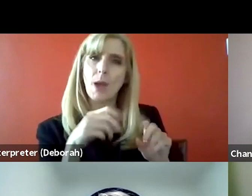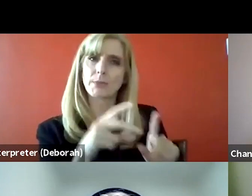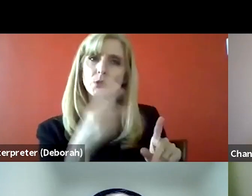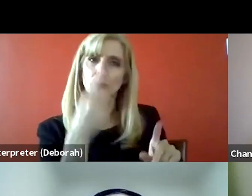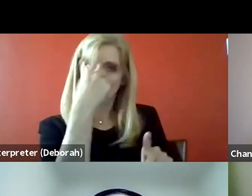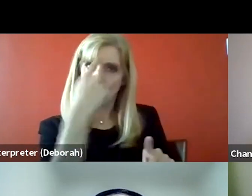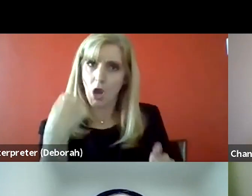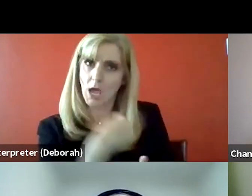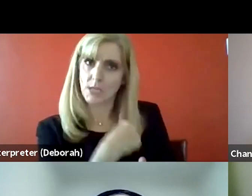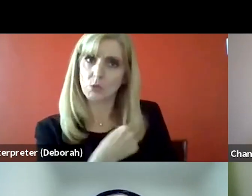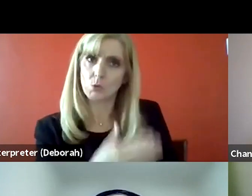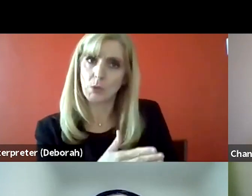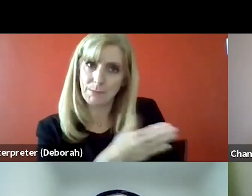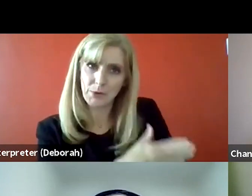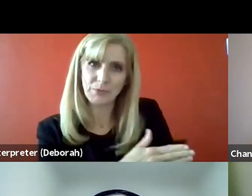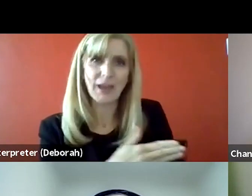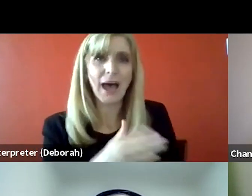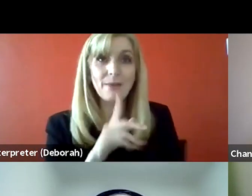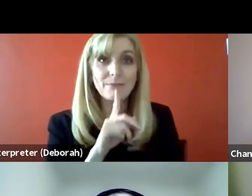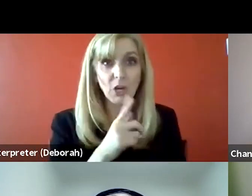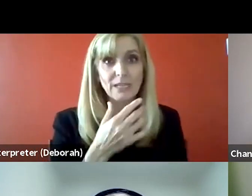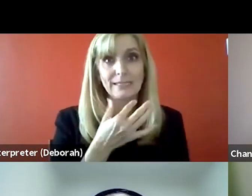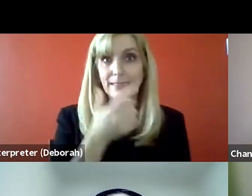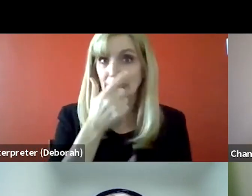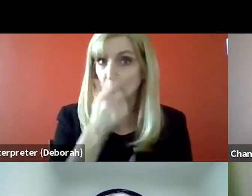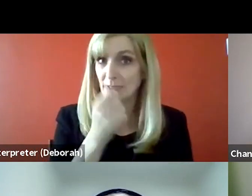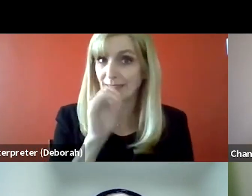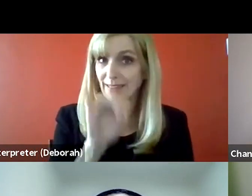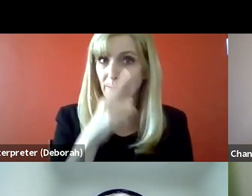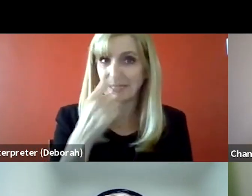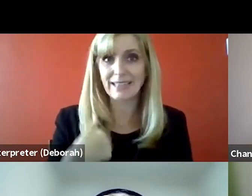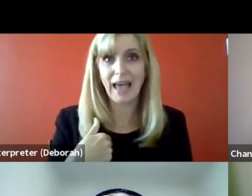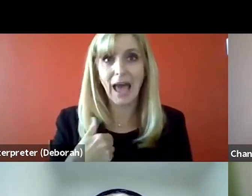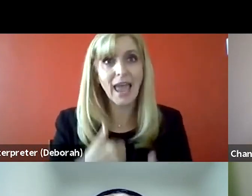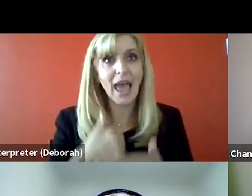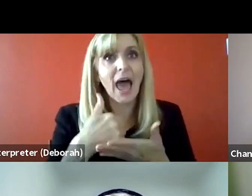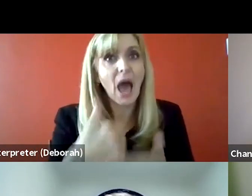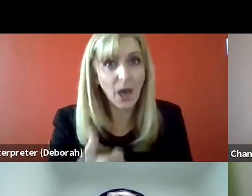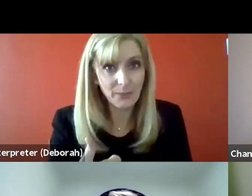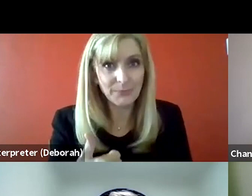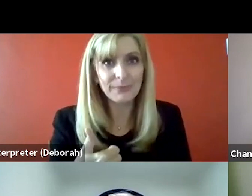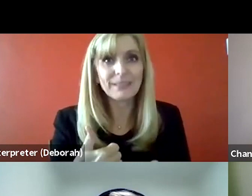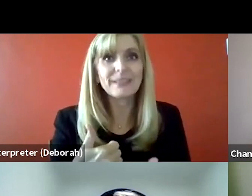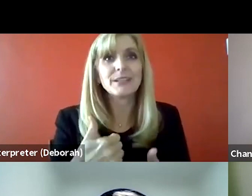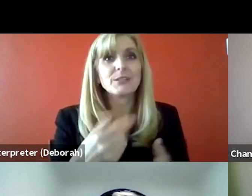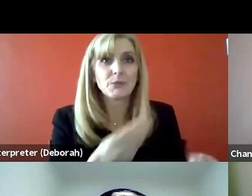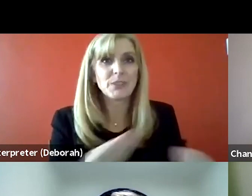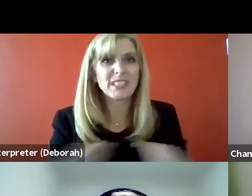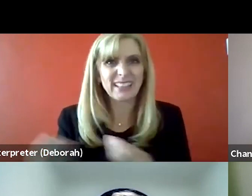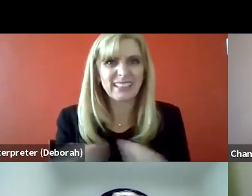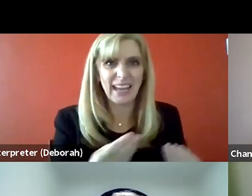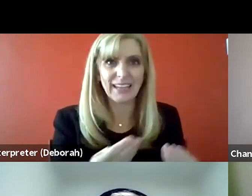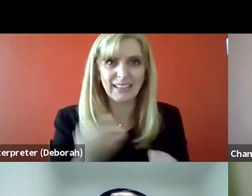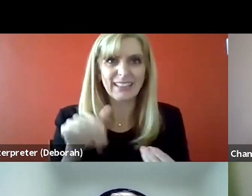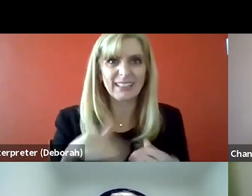And again, I'm particularly interested in this given that I help facilitate some of these processes.